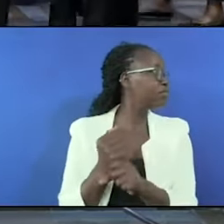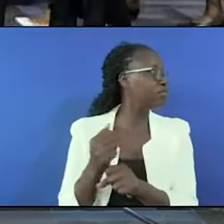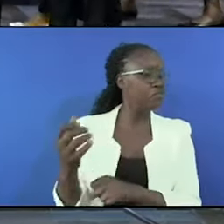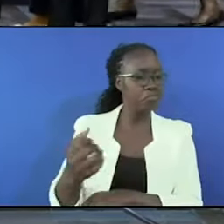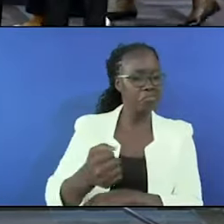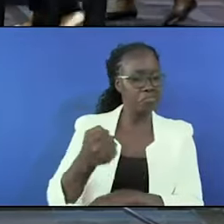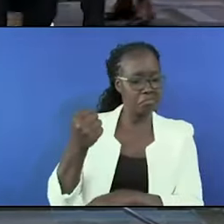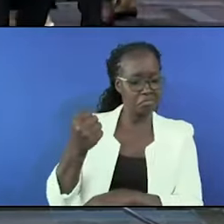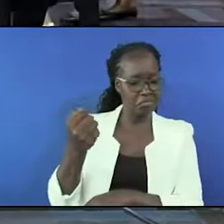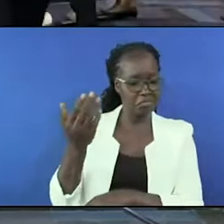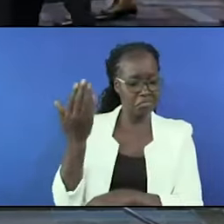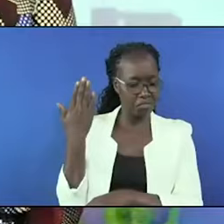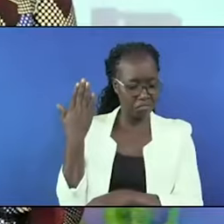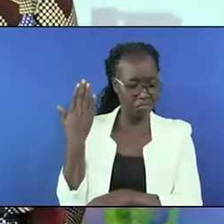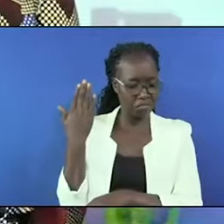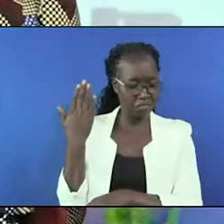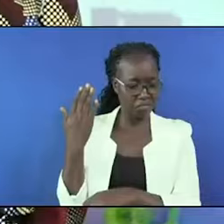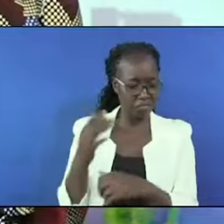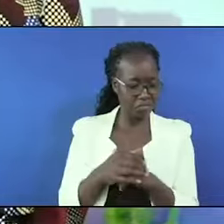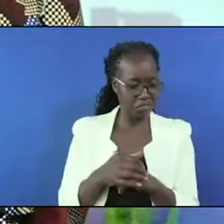hold back.